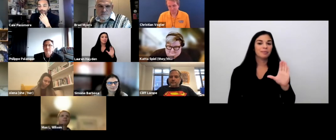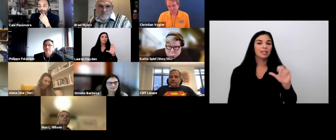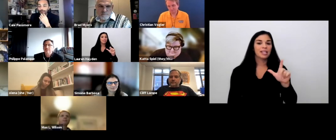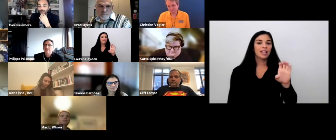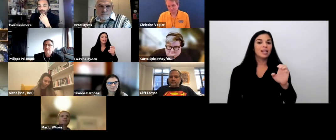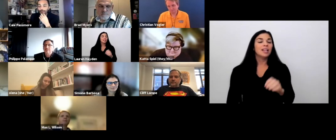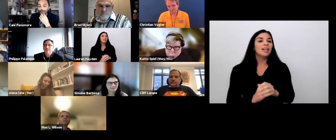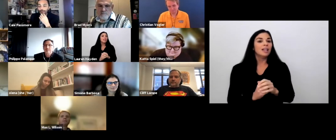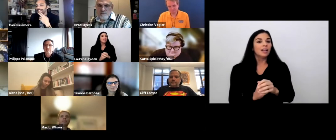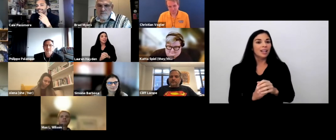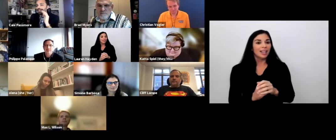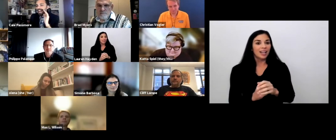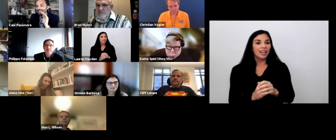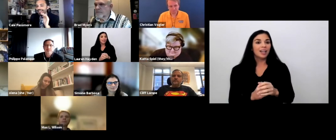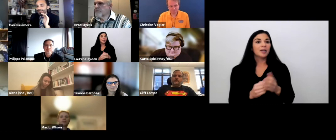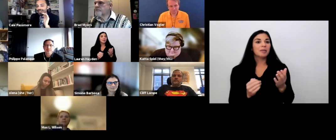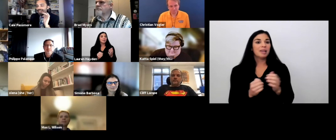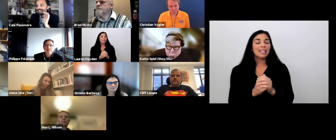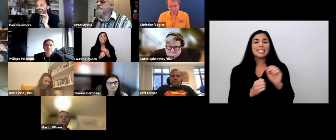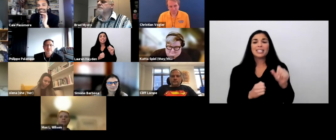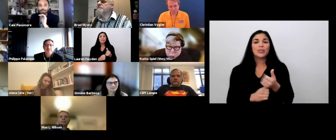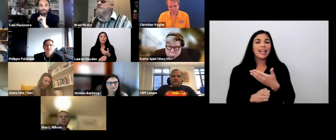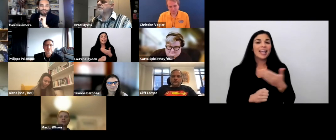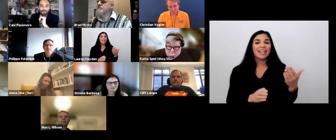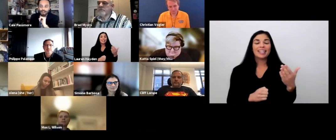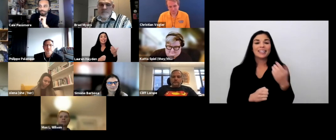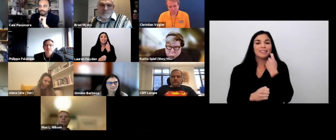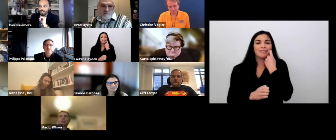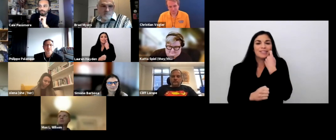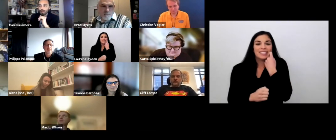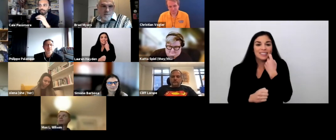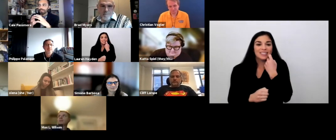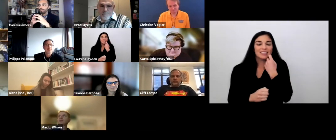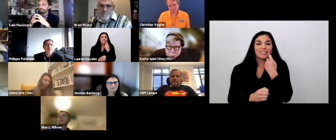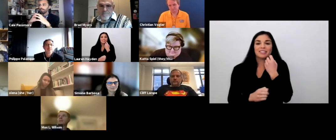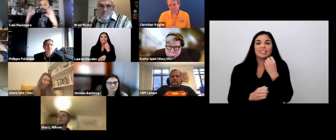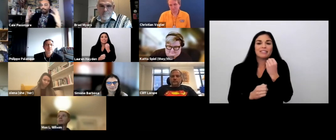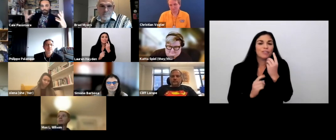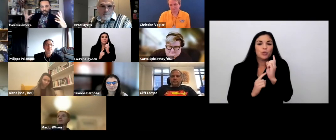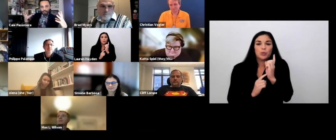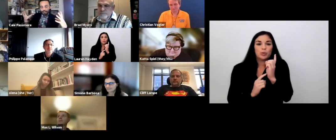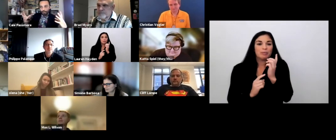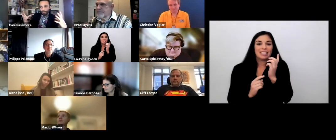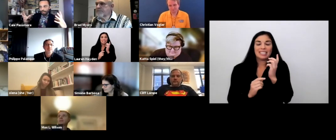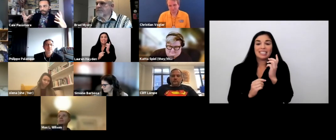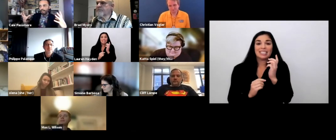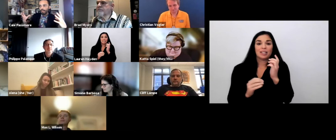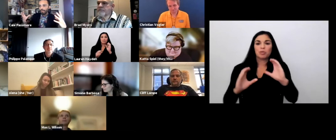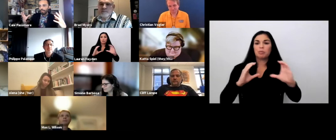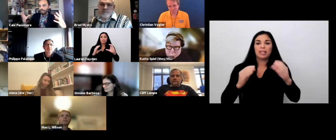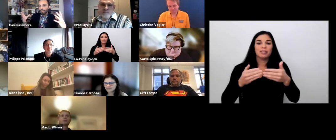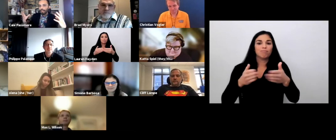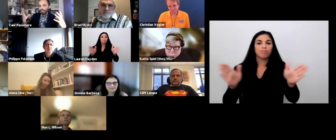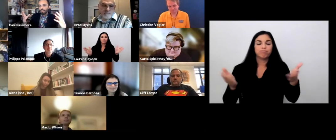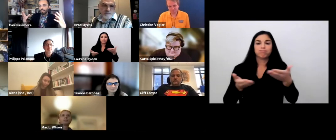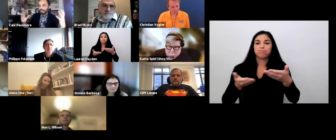And Pat, is there anything within the last couple minutes that we have here, while this line of communication is open, that